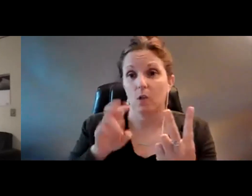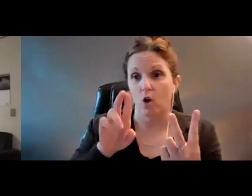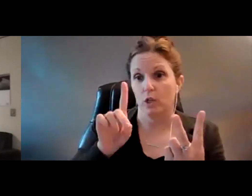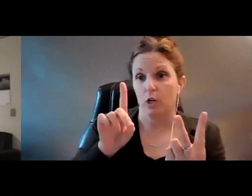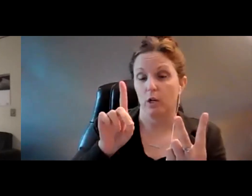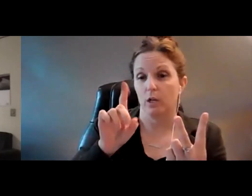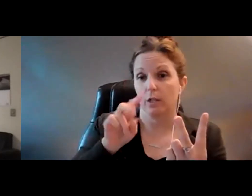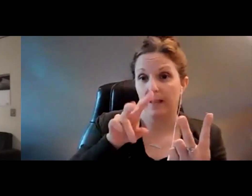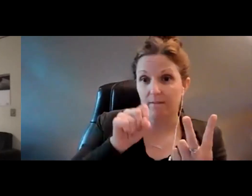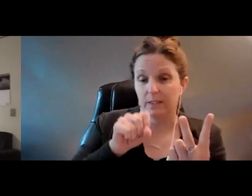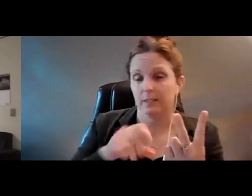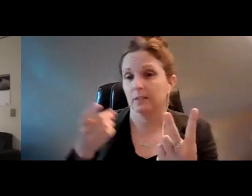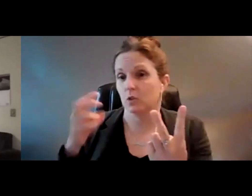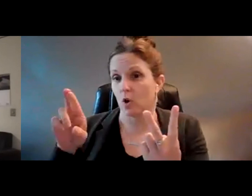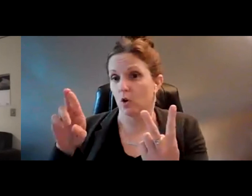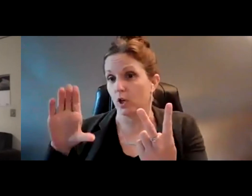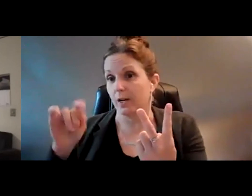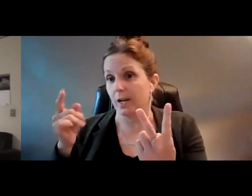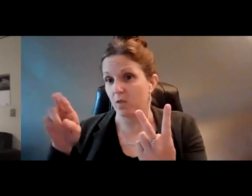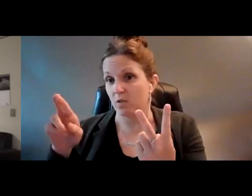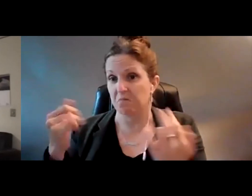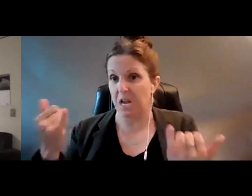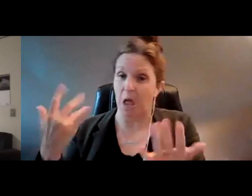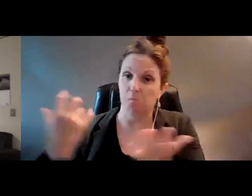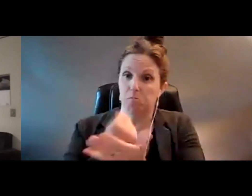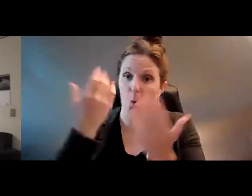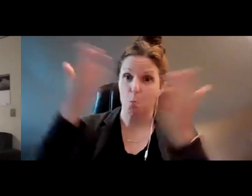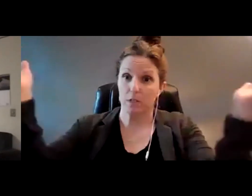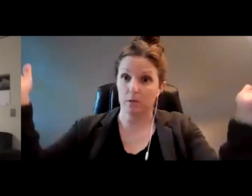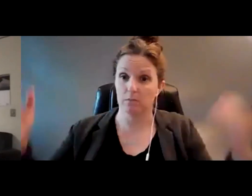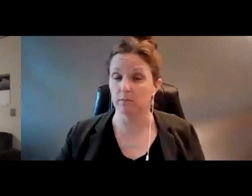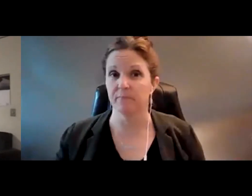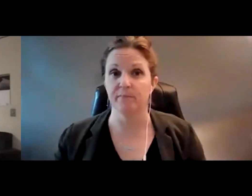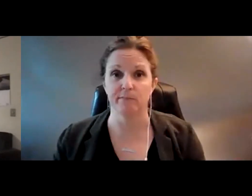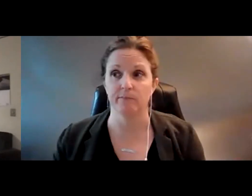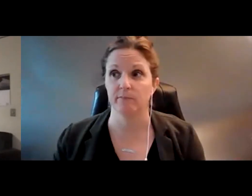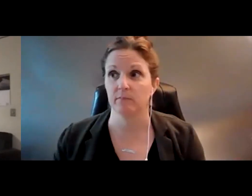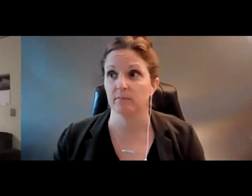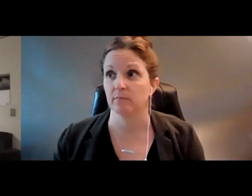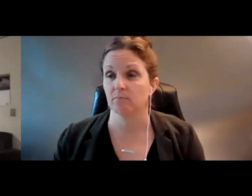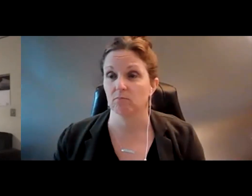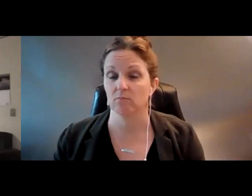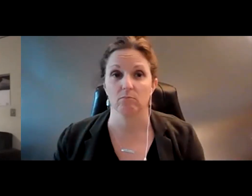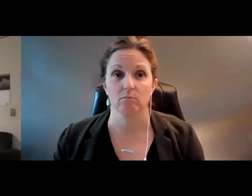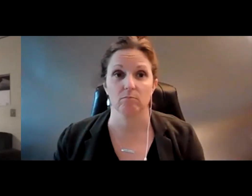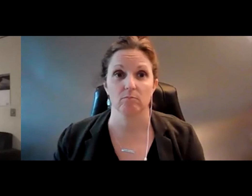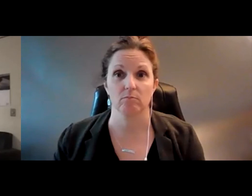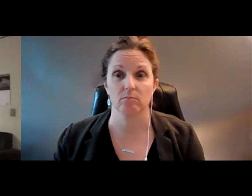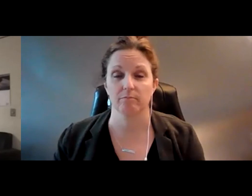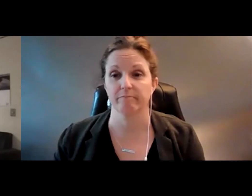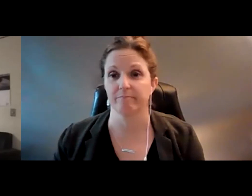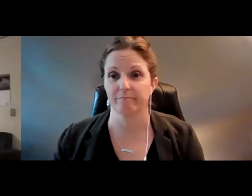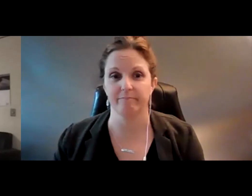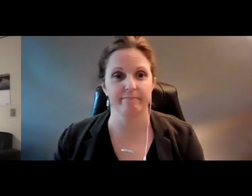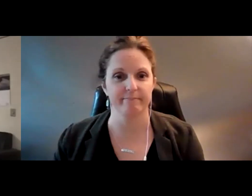And I don't know if we could open it up for questions about the centers themselves, if folks had questions about that